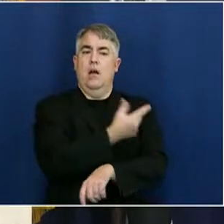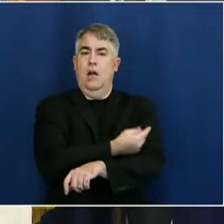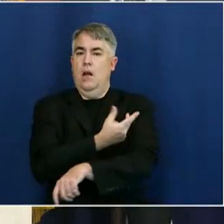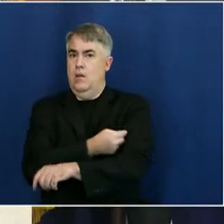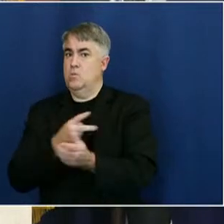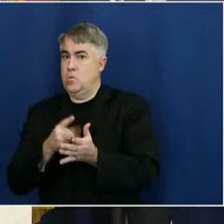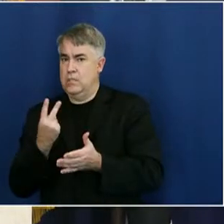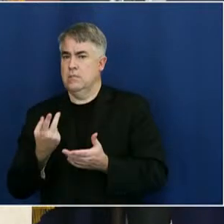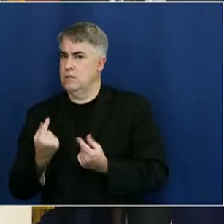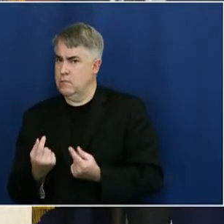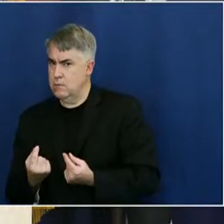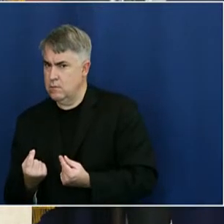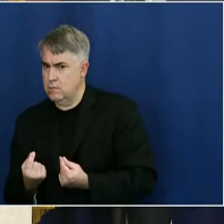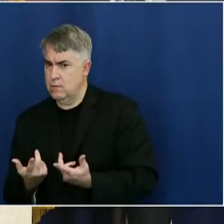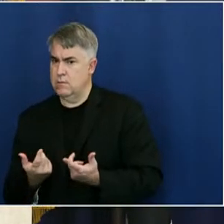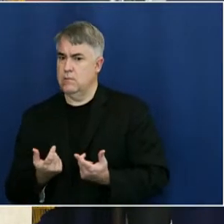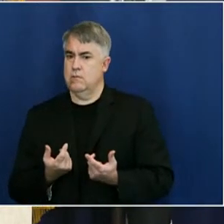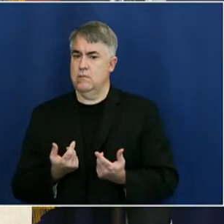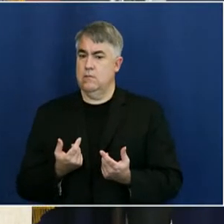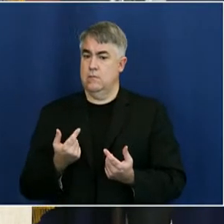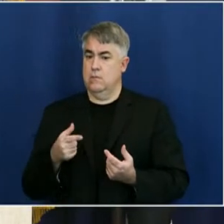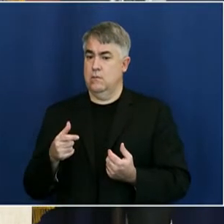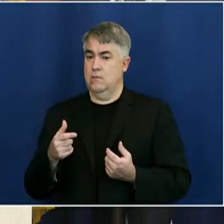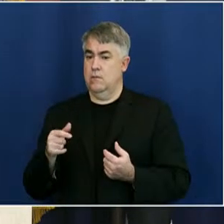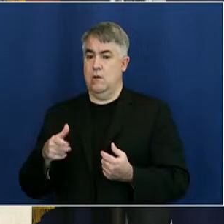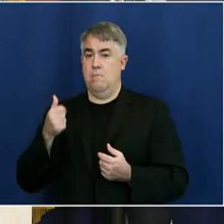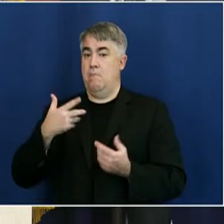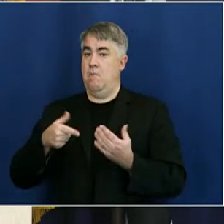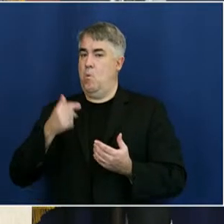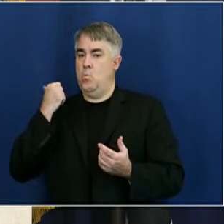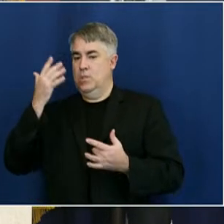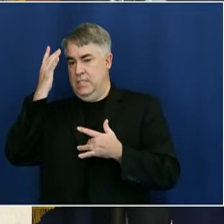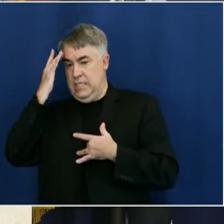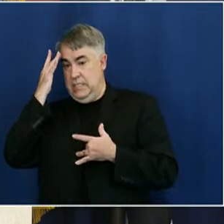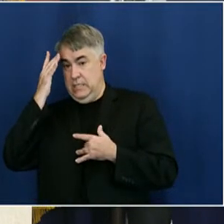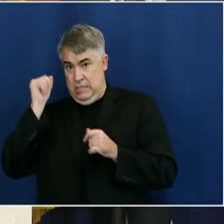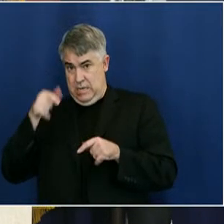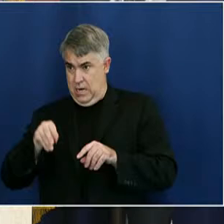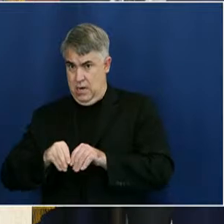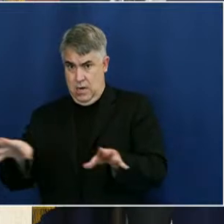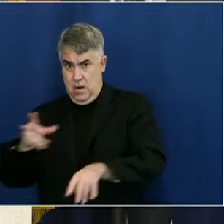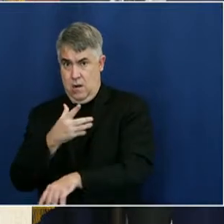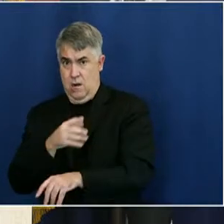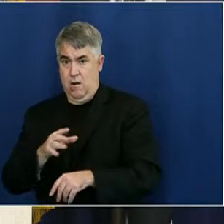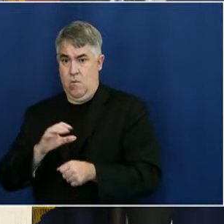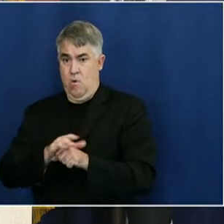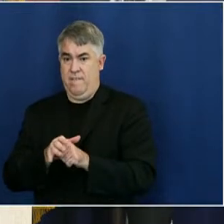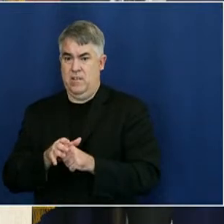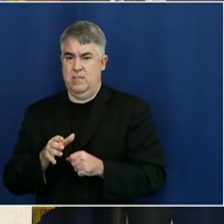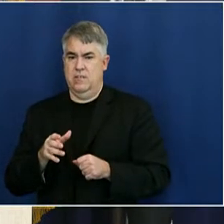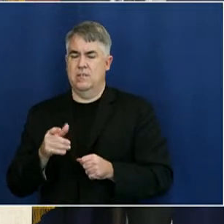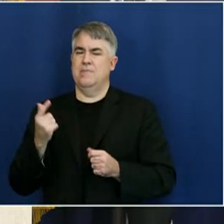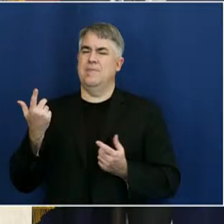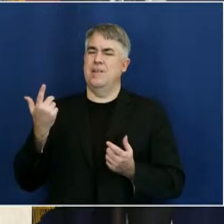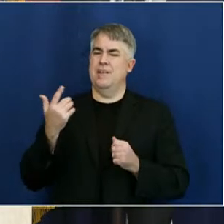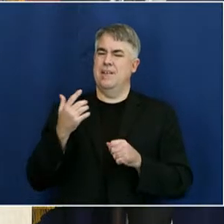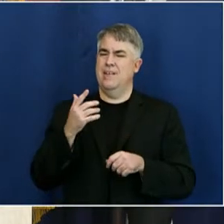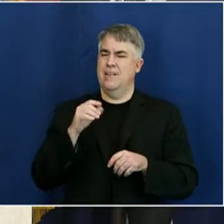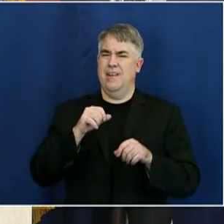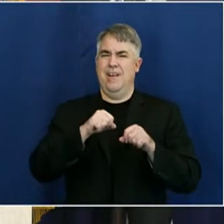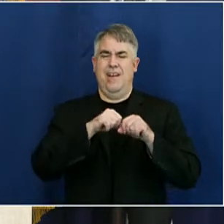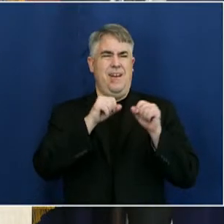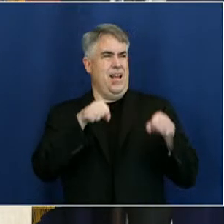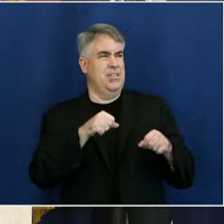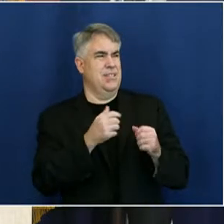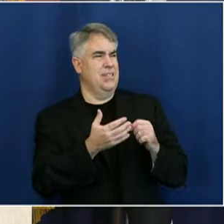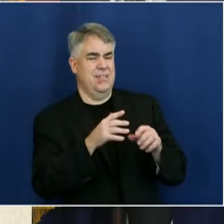COVID-19? I was wondering what you were seeing from a county data point is if someone's gotten the first vaccine and then